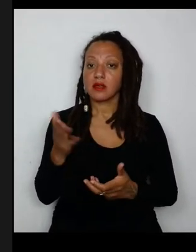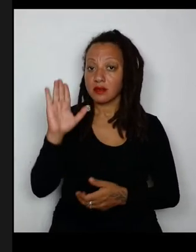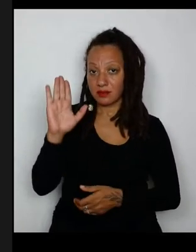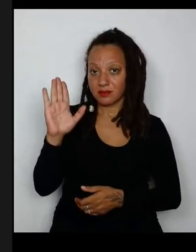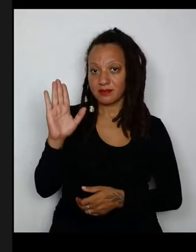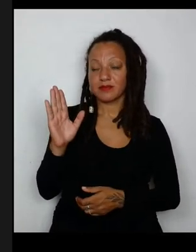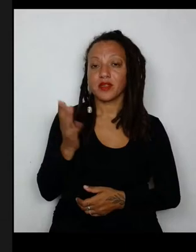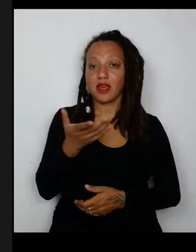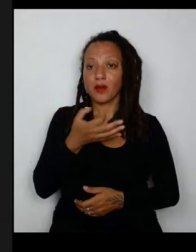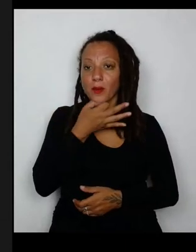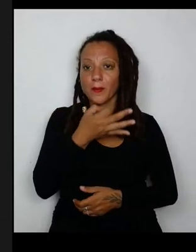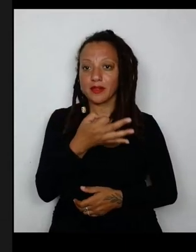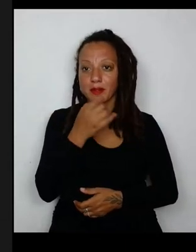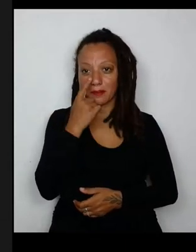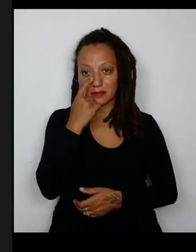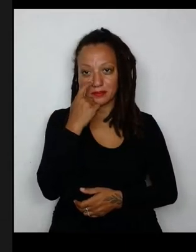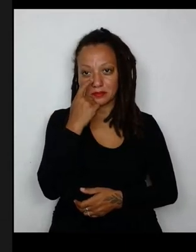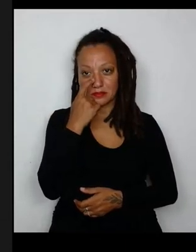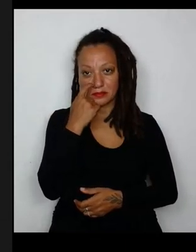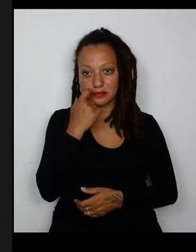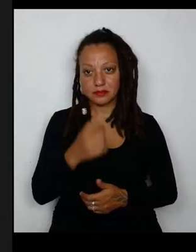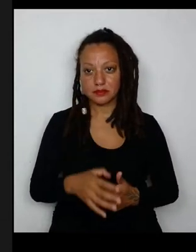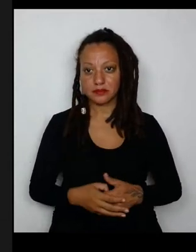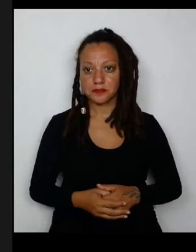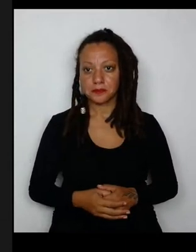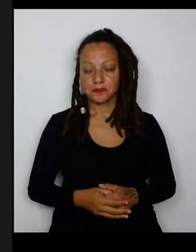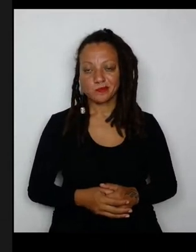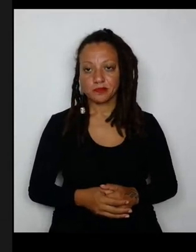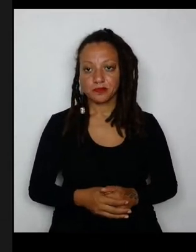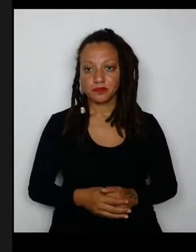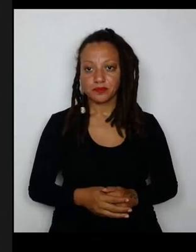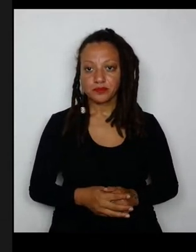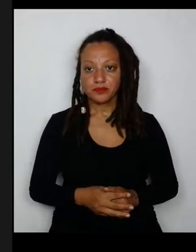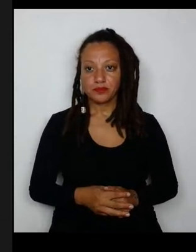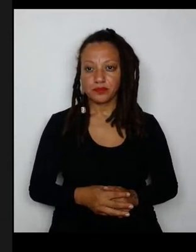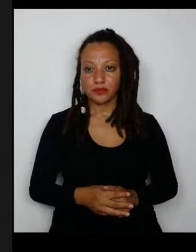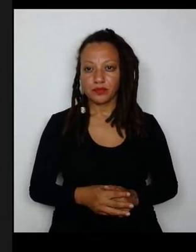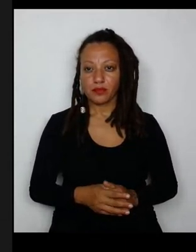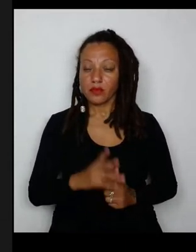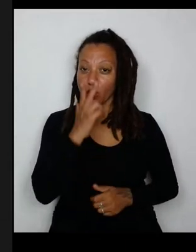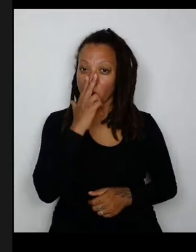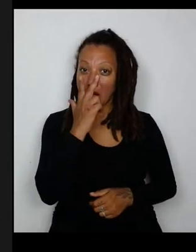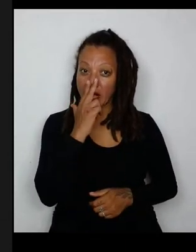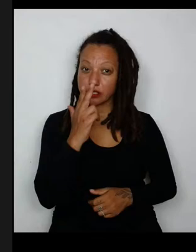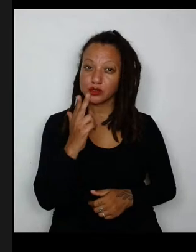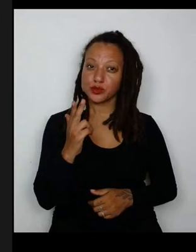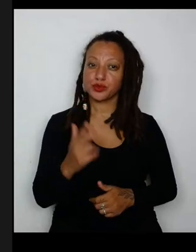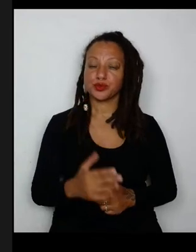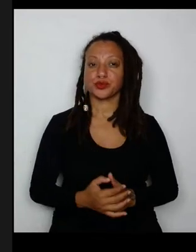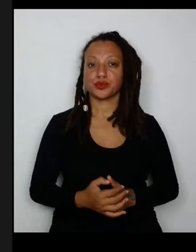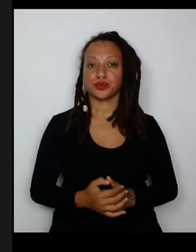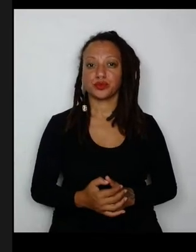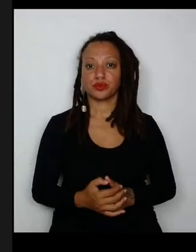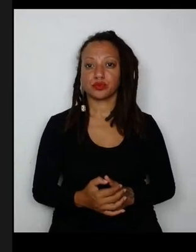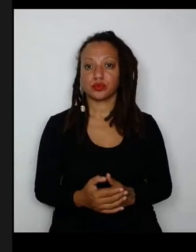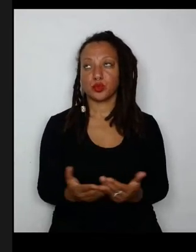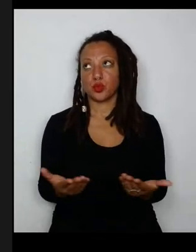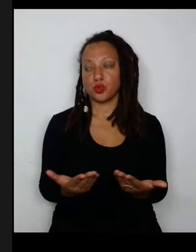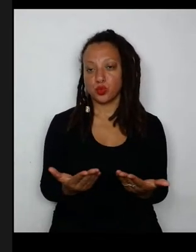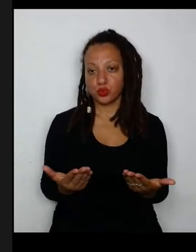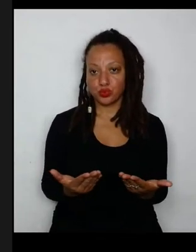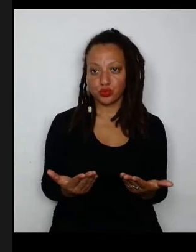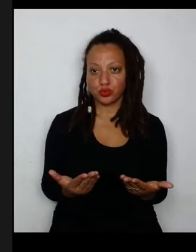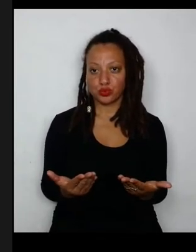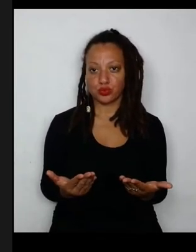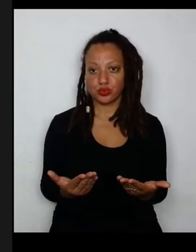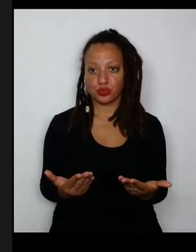in you know in our times we are what is great i think is that we don't take